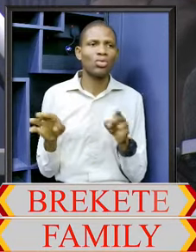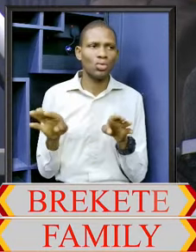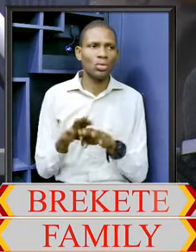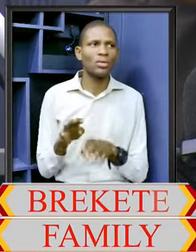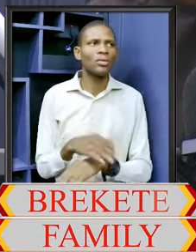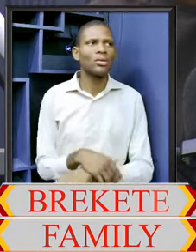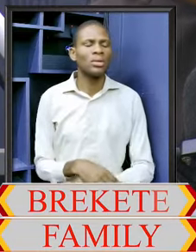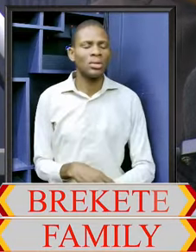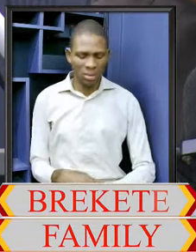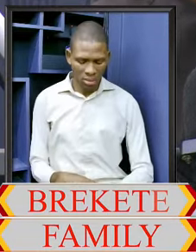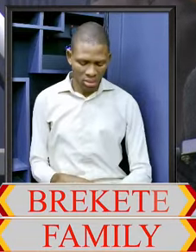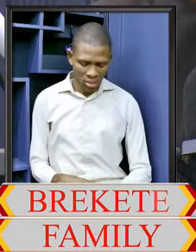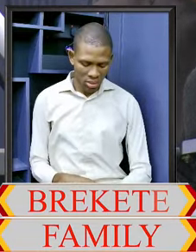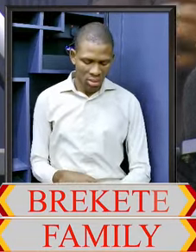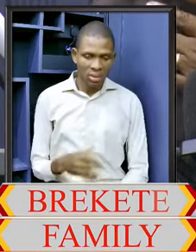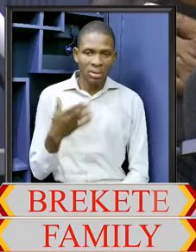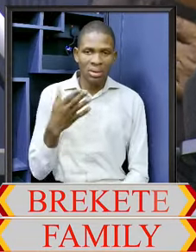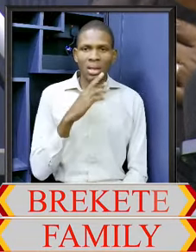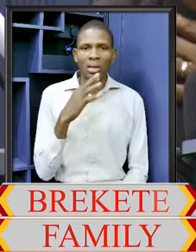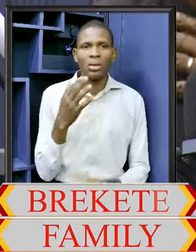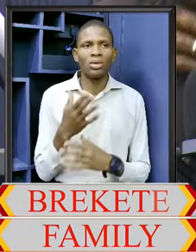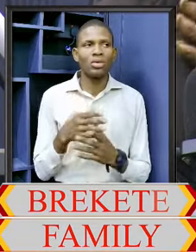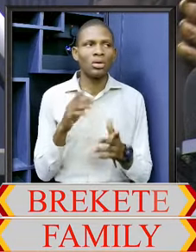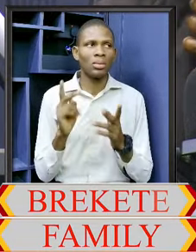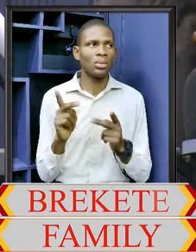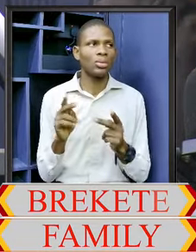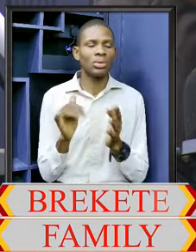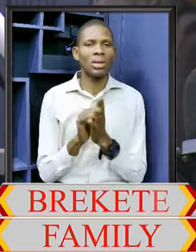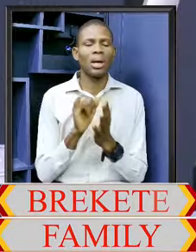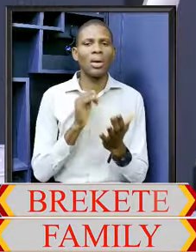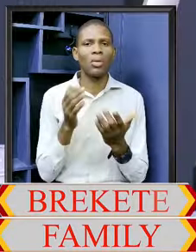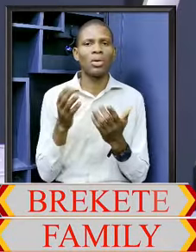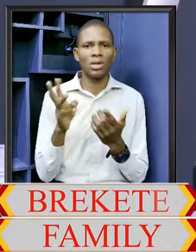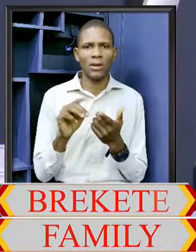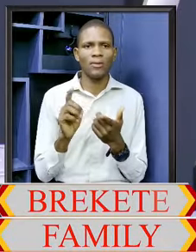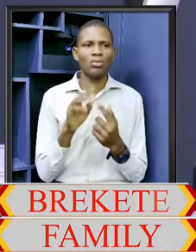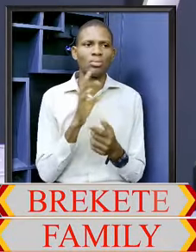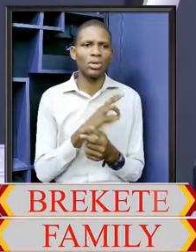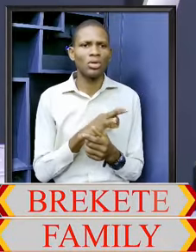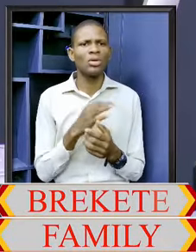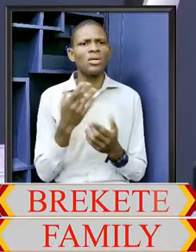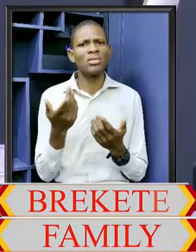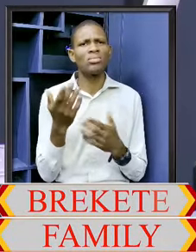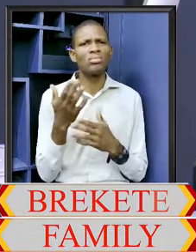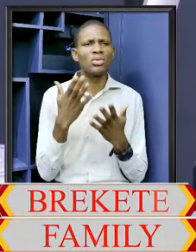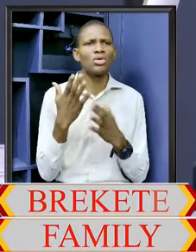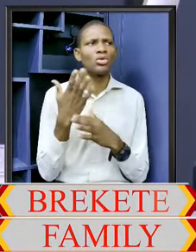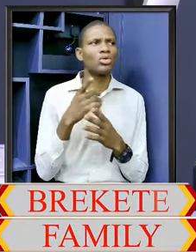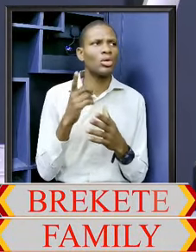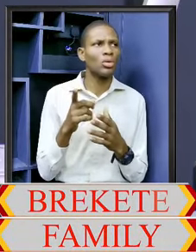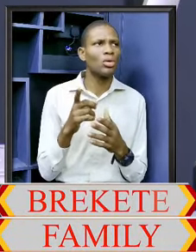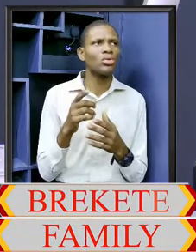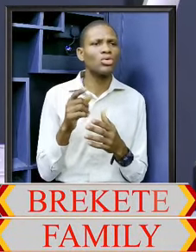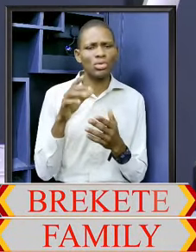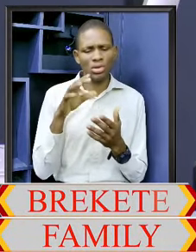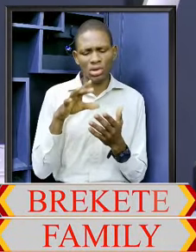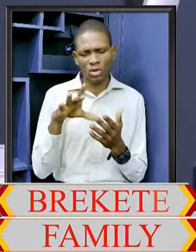get one other set of people where I want to make them benefit. Person can discover, say, he get bad character.